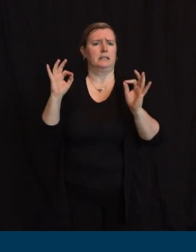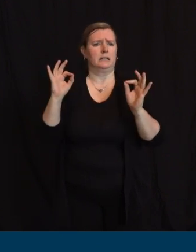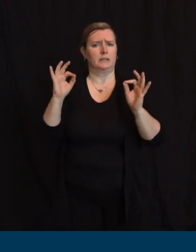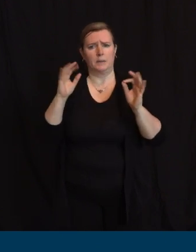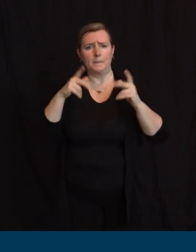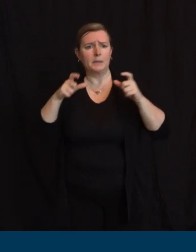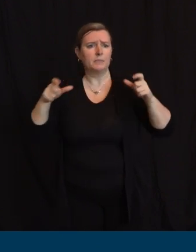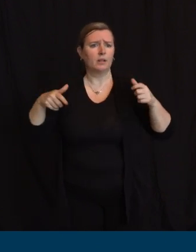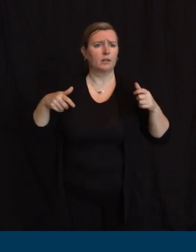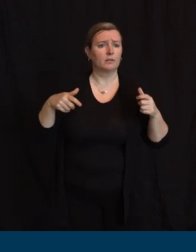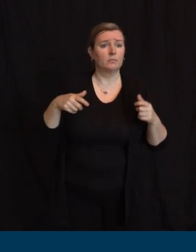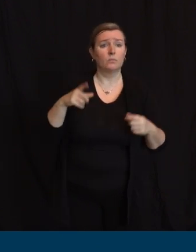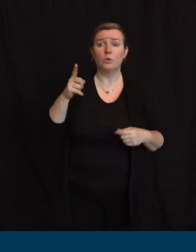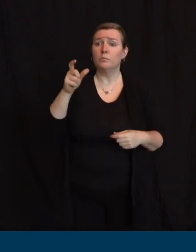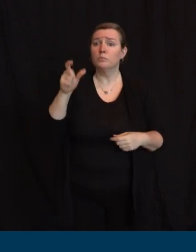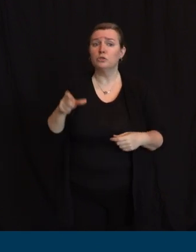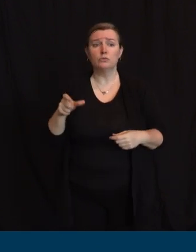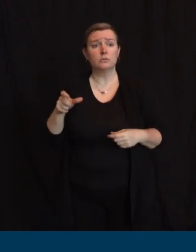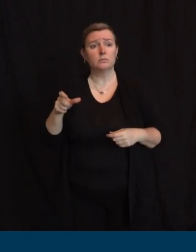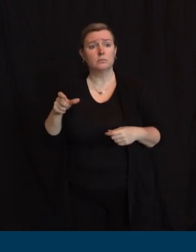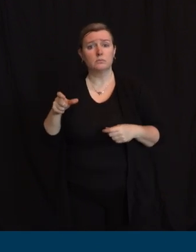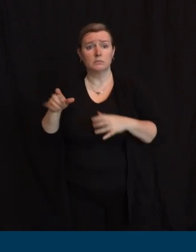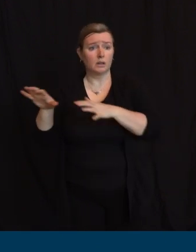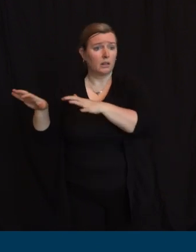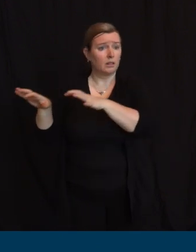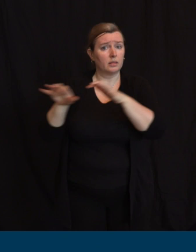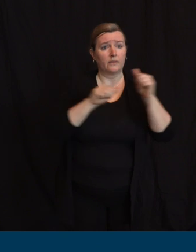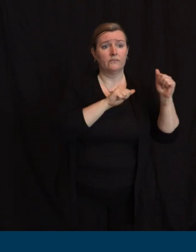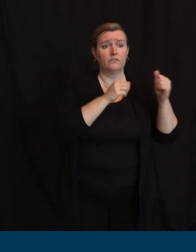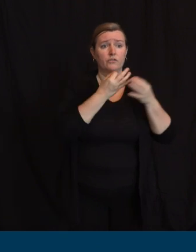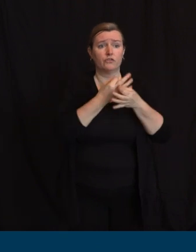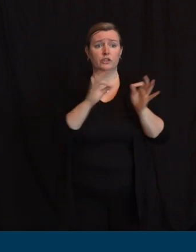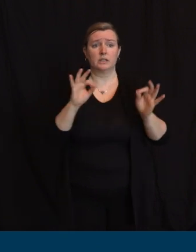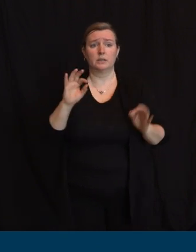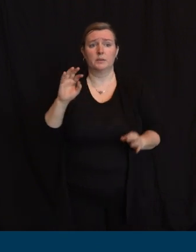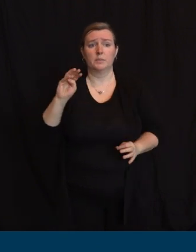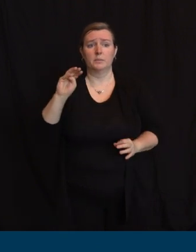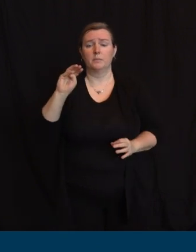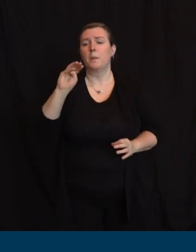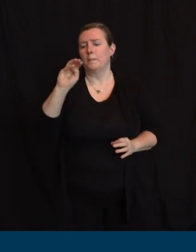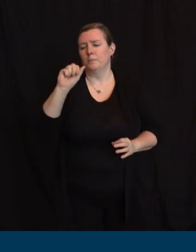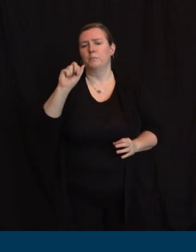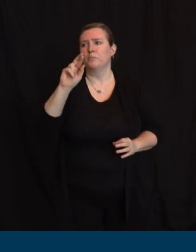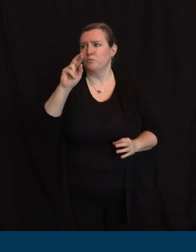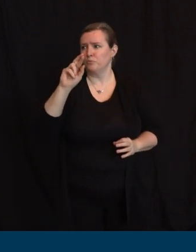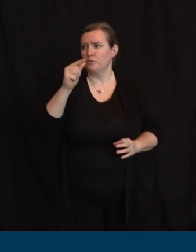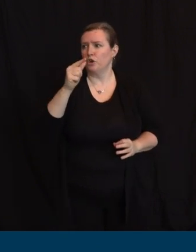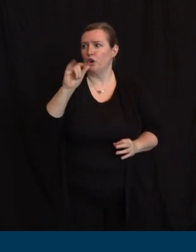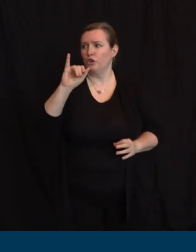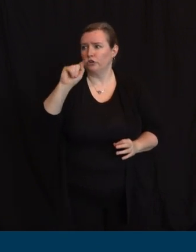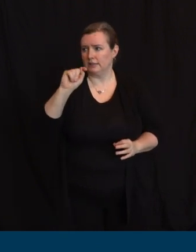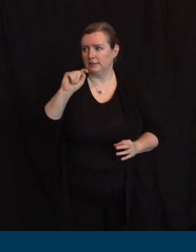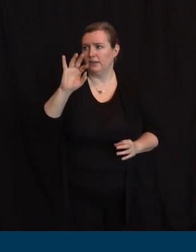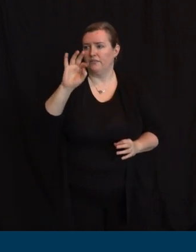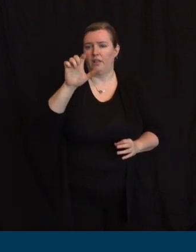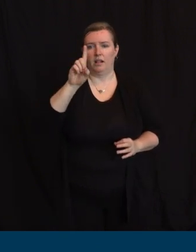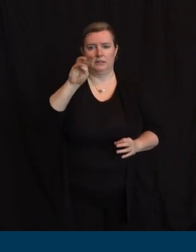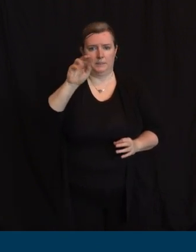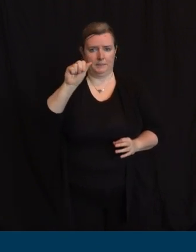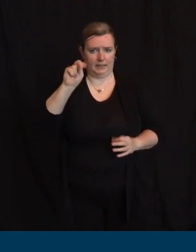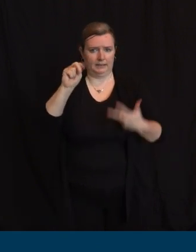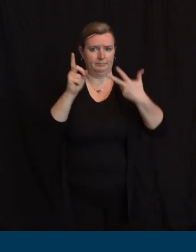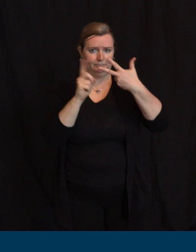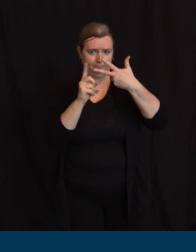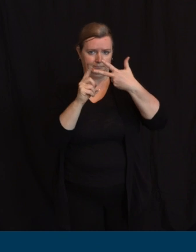Margaret Feldman. There she is. Margaret passed away from COVID-19 complications